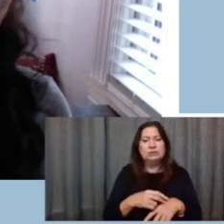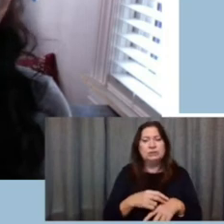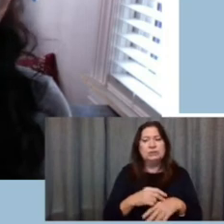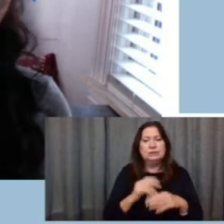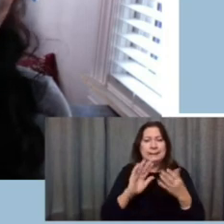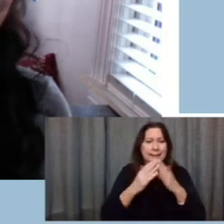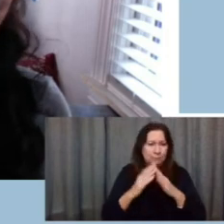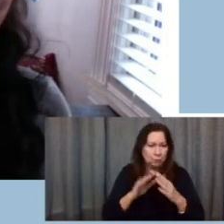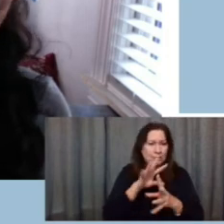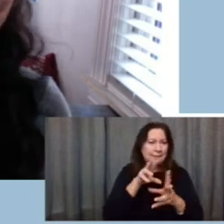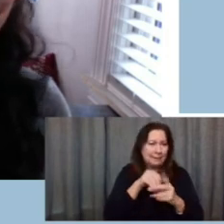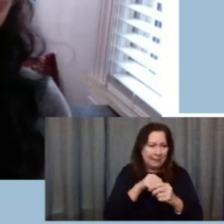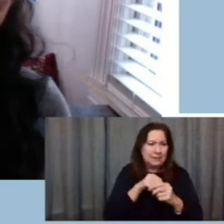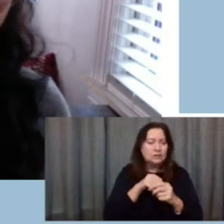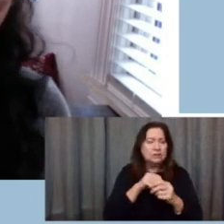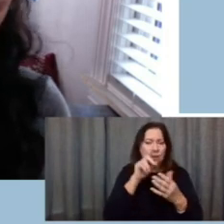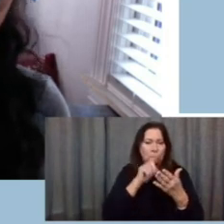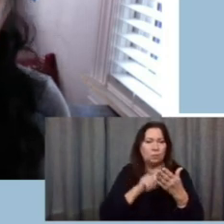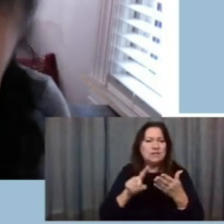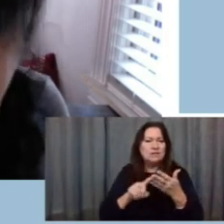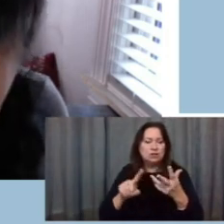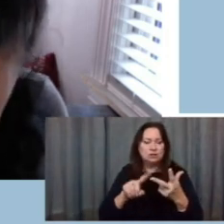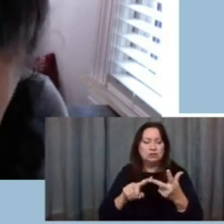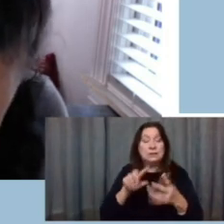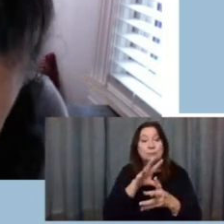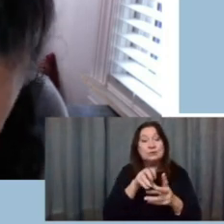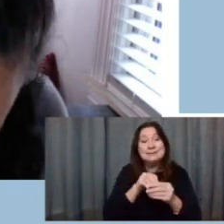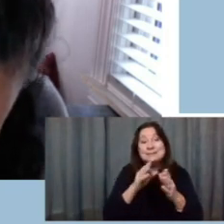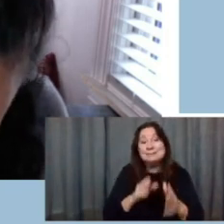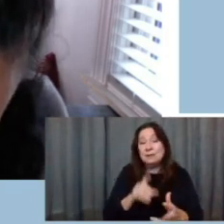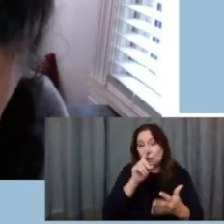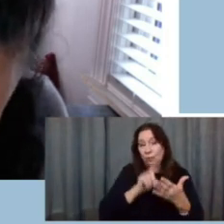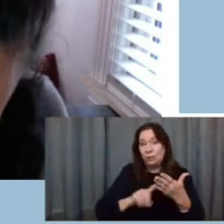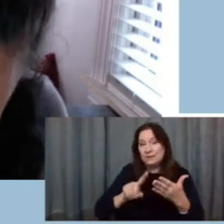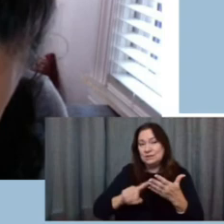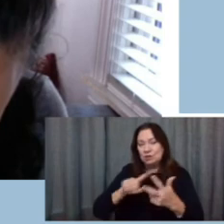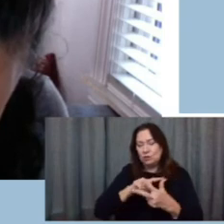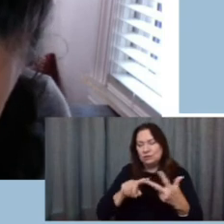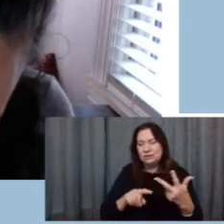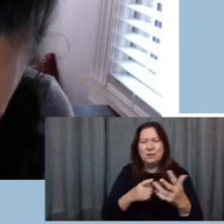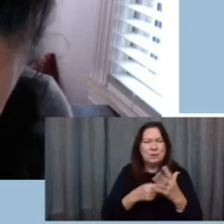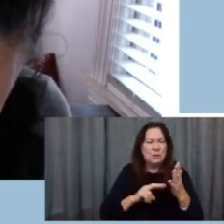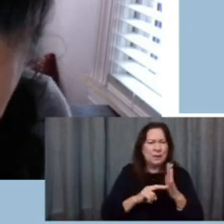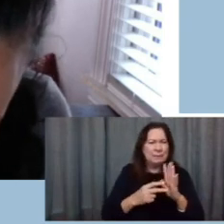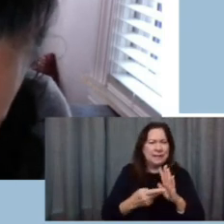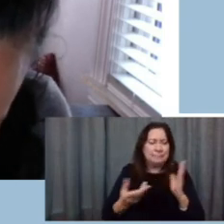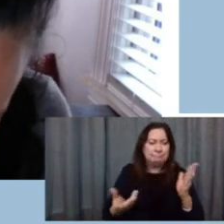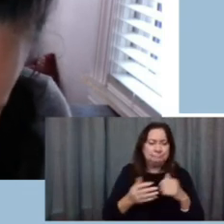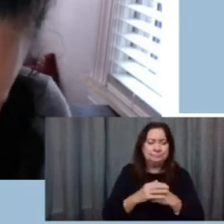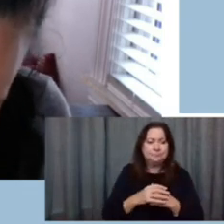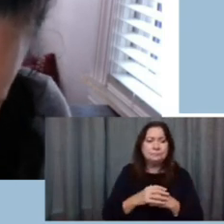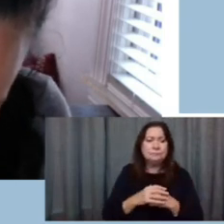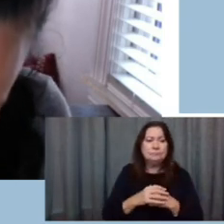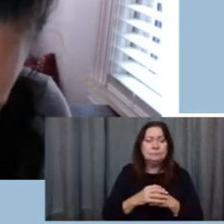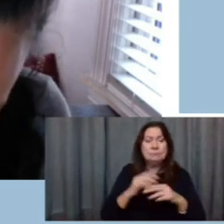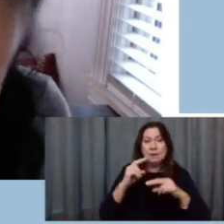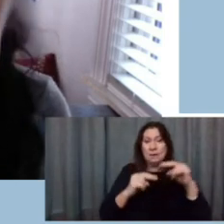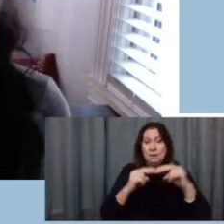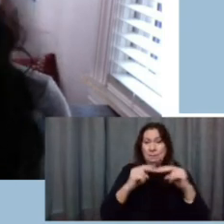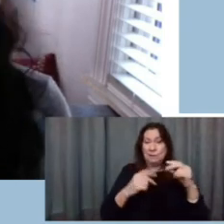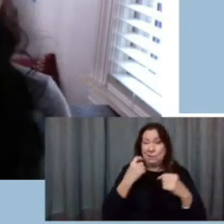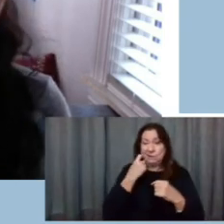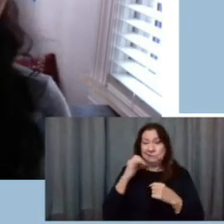community engaged research and participatory research. And I guess what I mean by that is building on what Aisha said